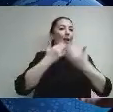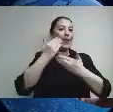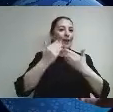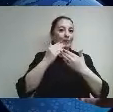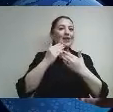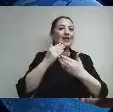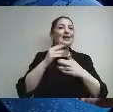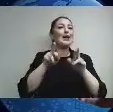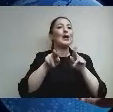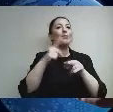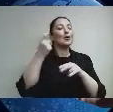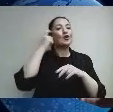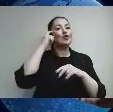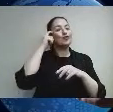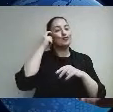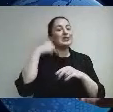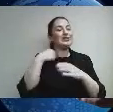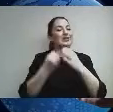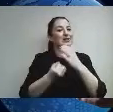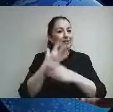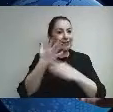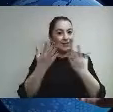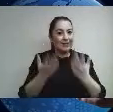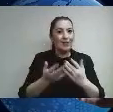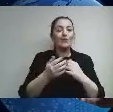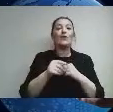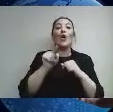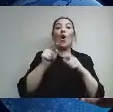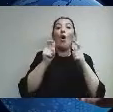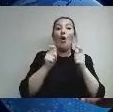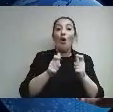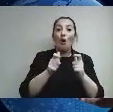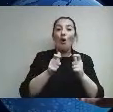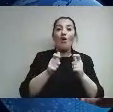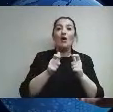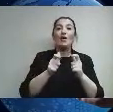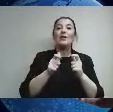My partner, Jihad, I asked him to support me, and